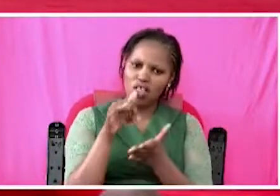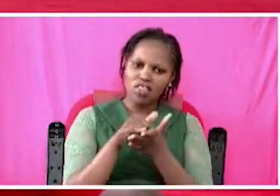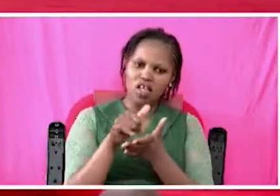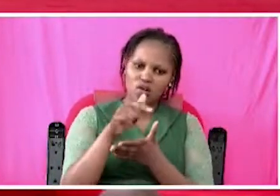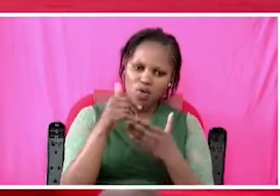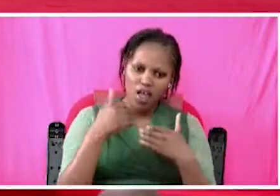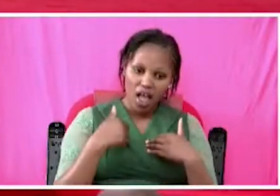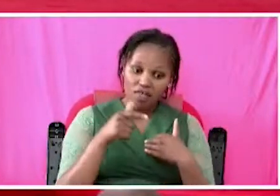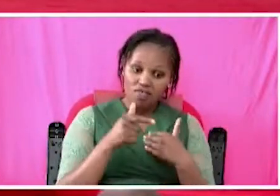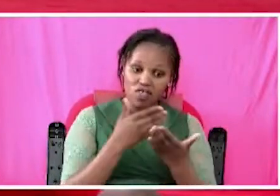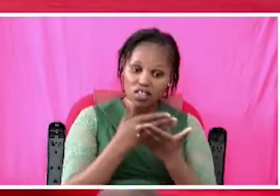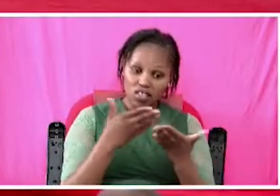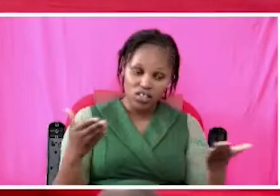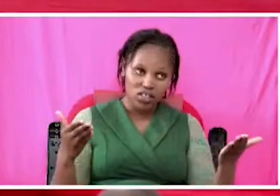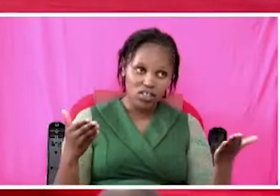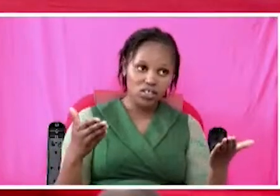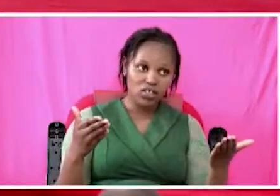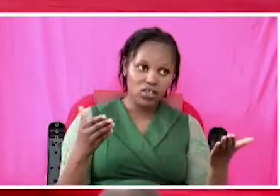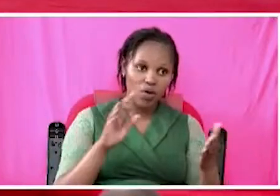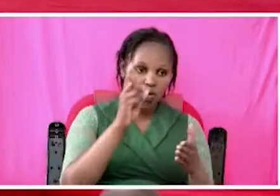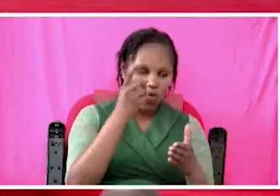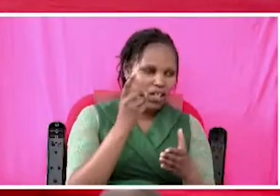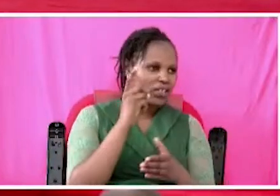thing dealt with once and for all,